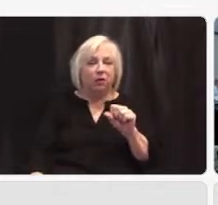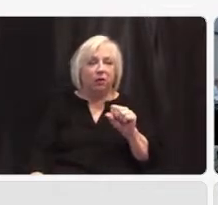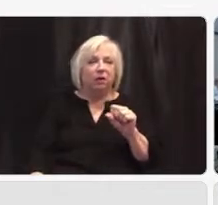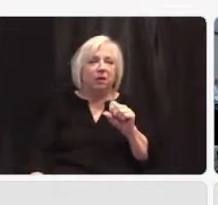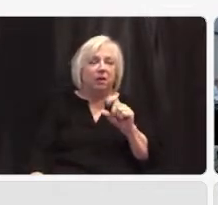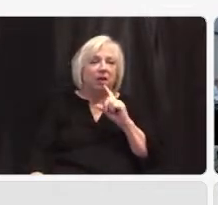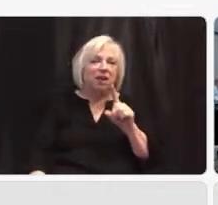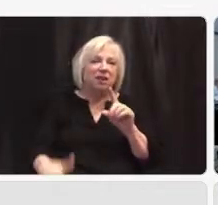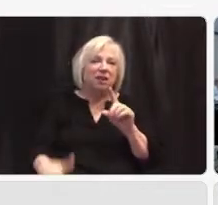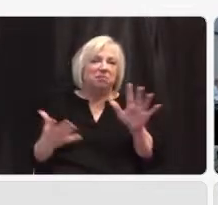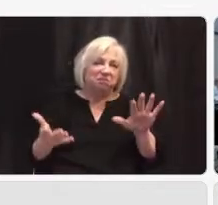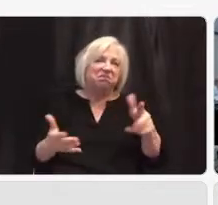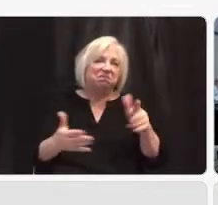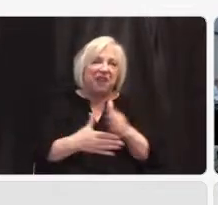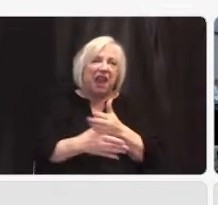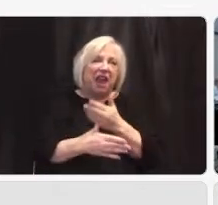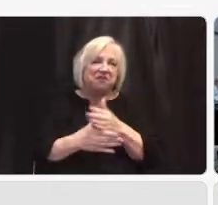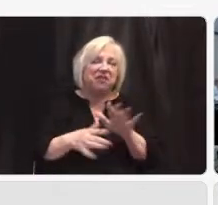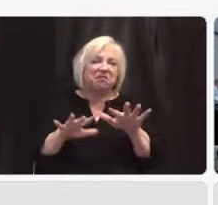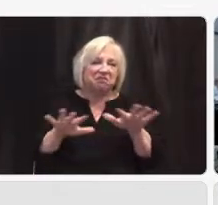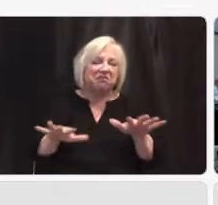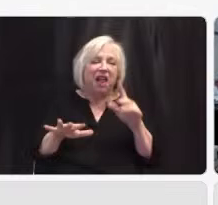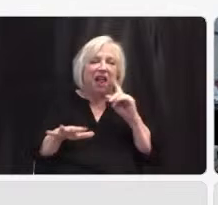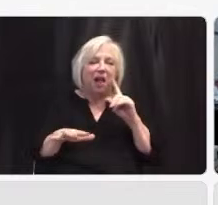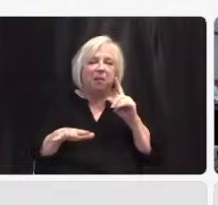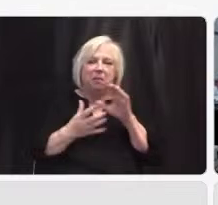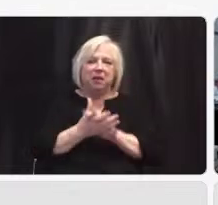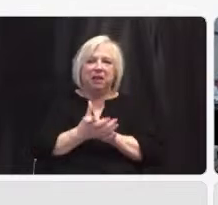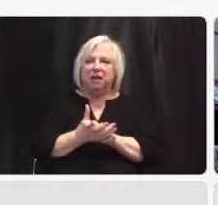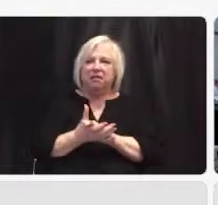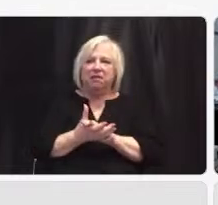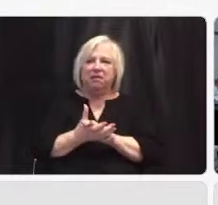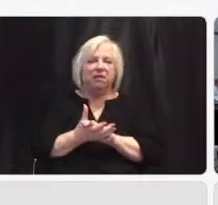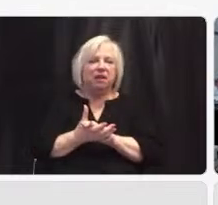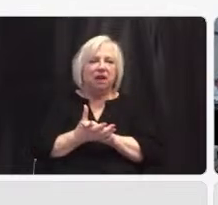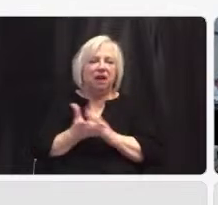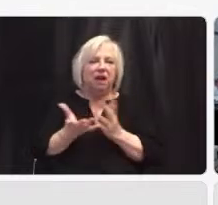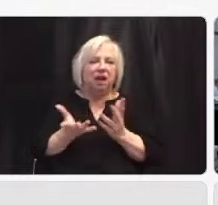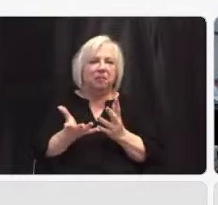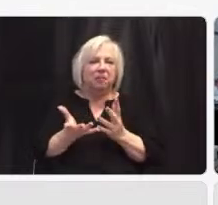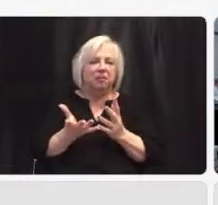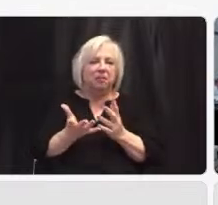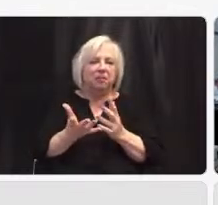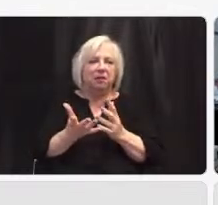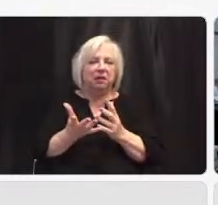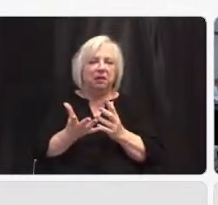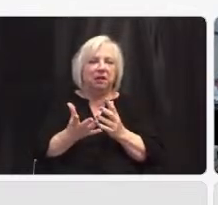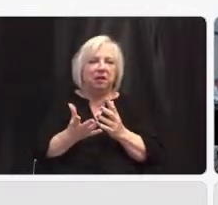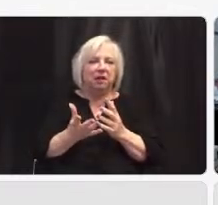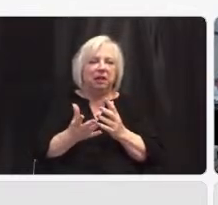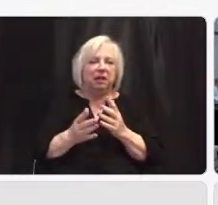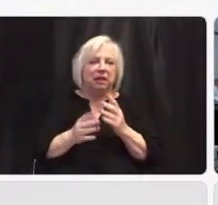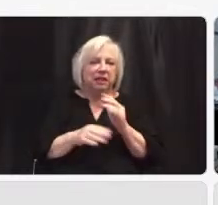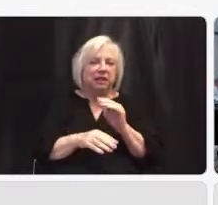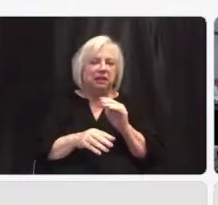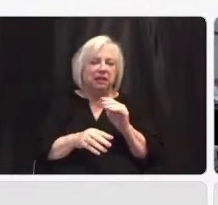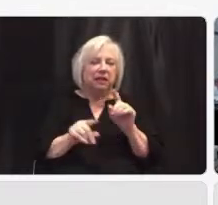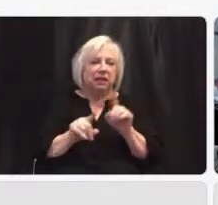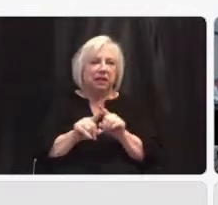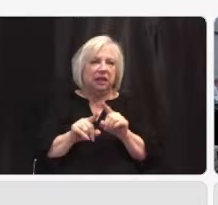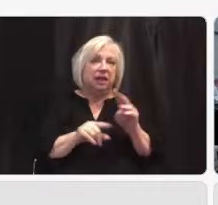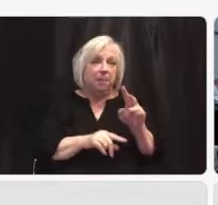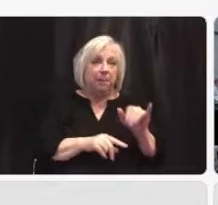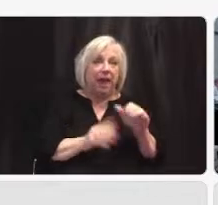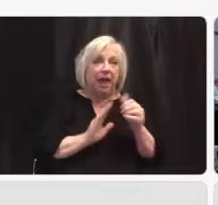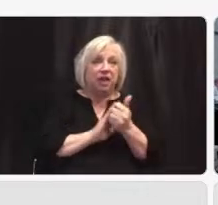pretty average. I believe there were, I'm not sure exactly how many on this agenda. The May agenda, we've